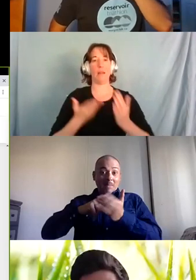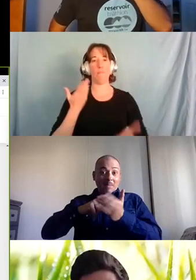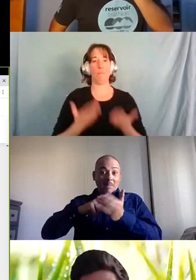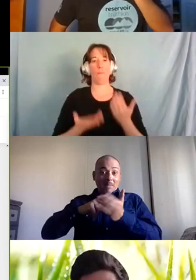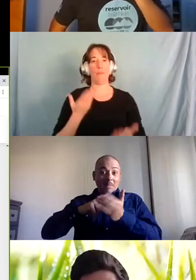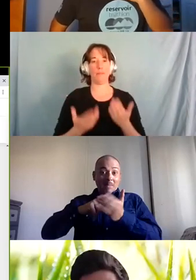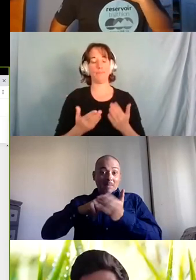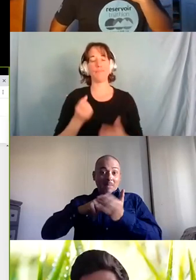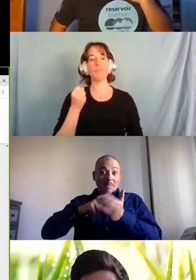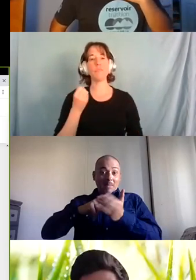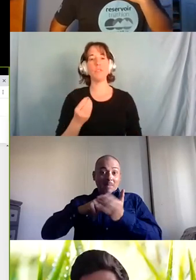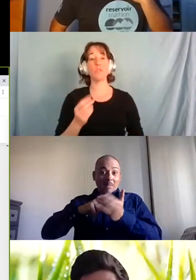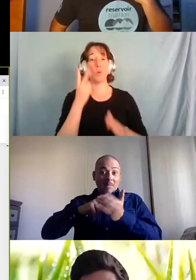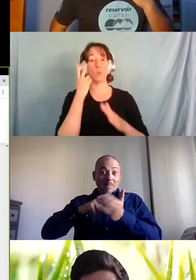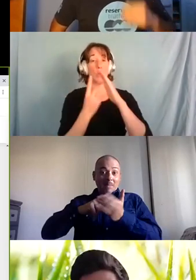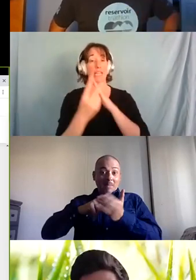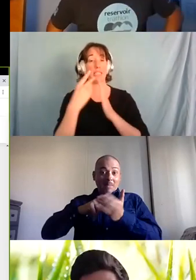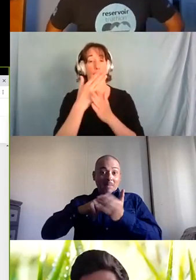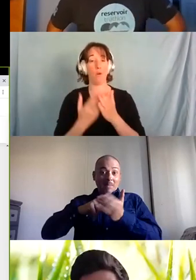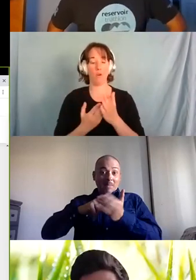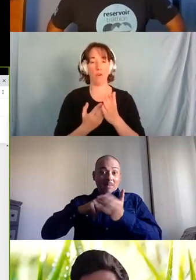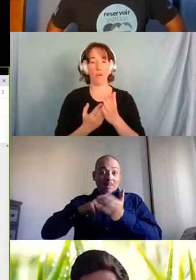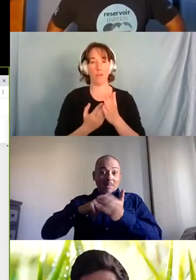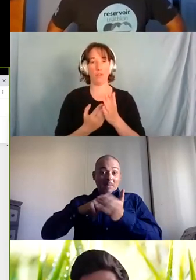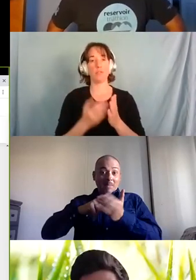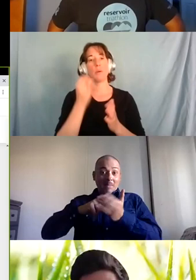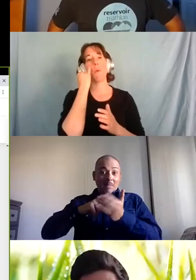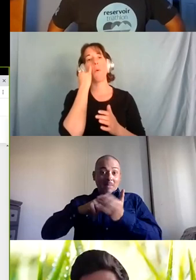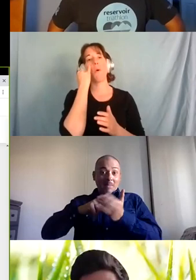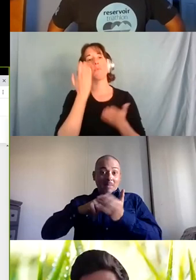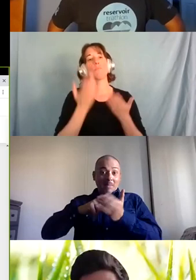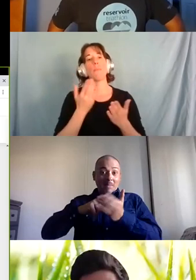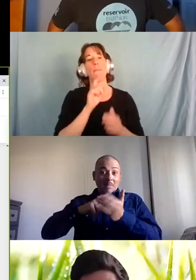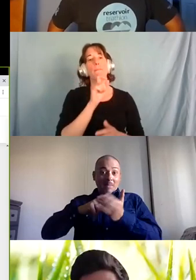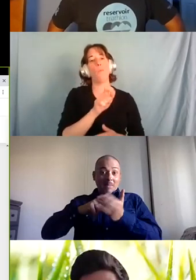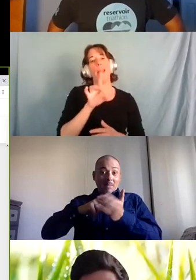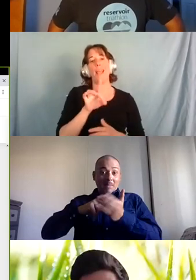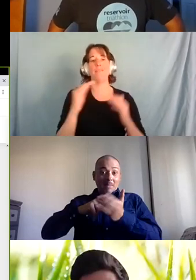the stochastic part comes out at, let's say the probability is 0.8 or 80%.